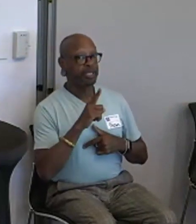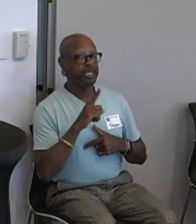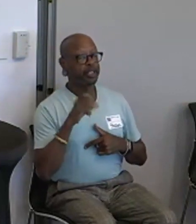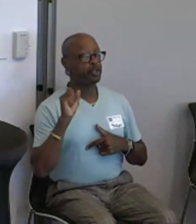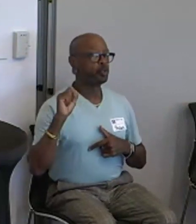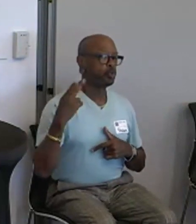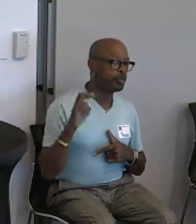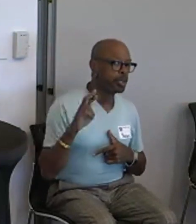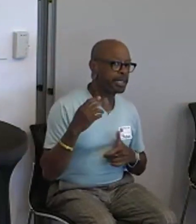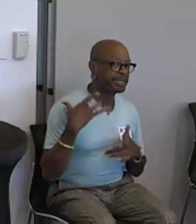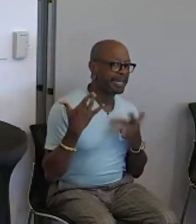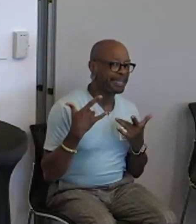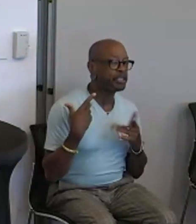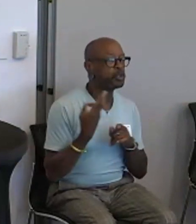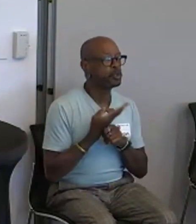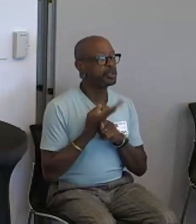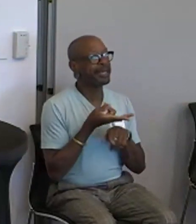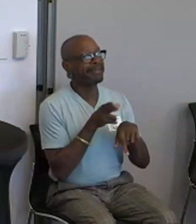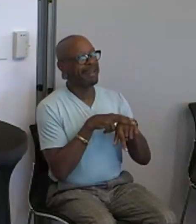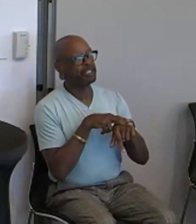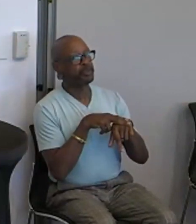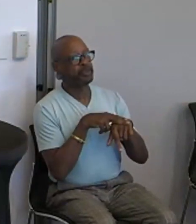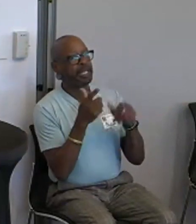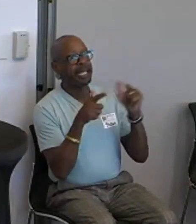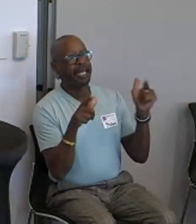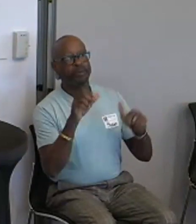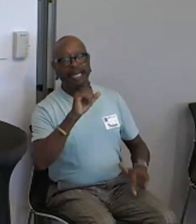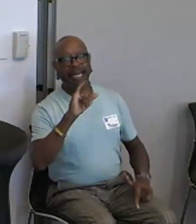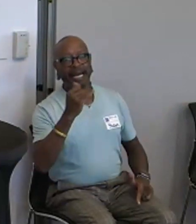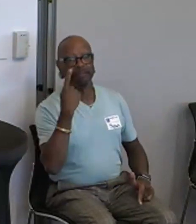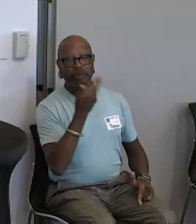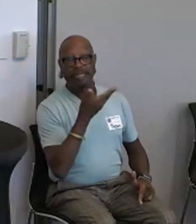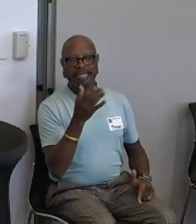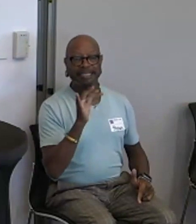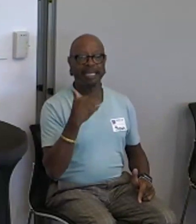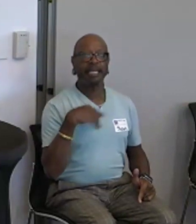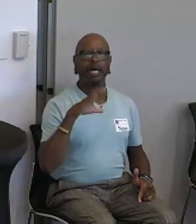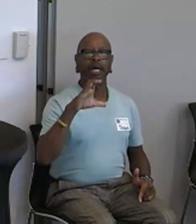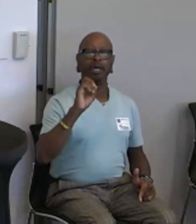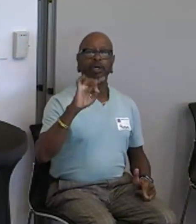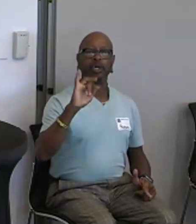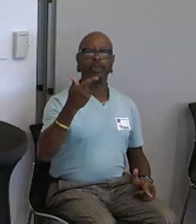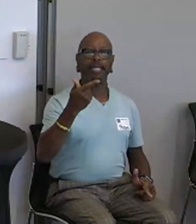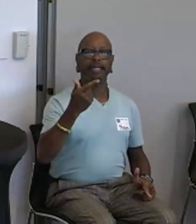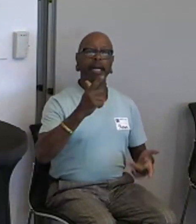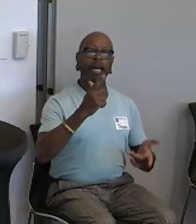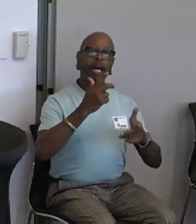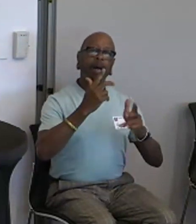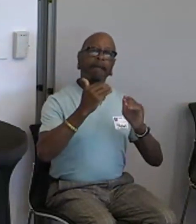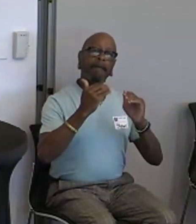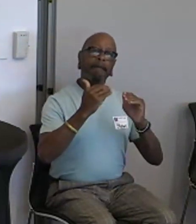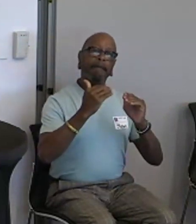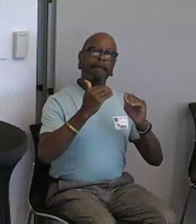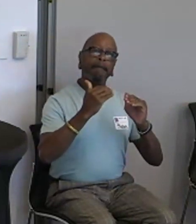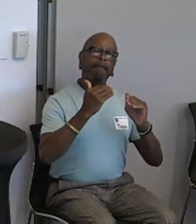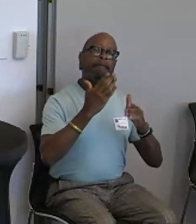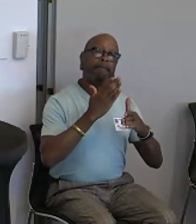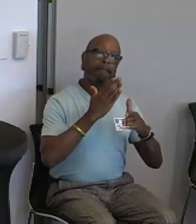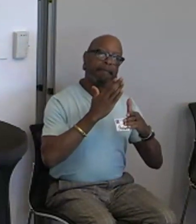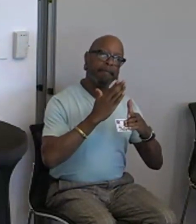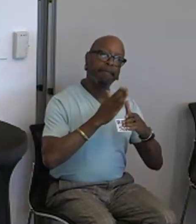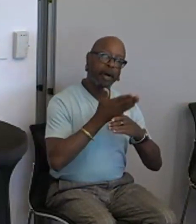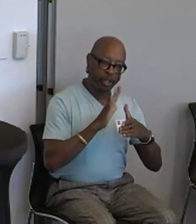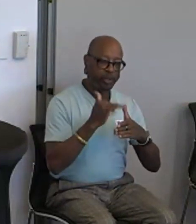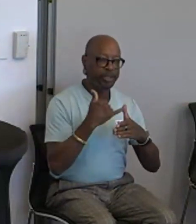about is using natural language AI for things like a coding partner that can remind you about syntax, correct your syntax,